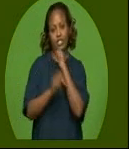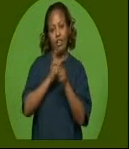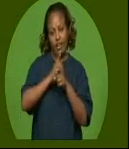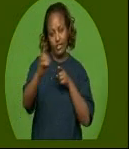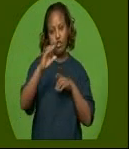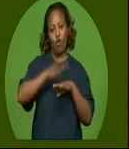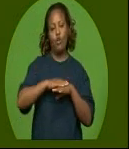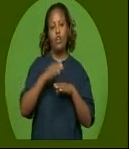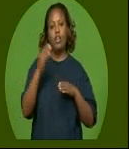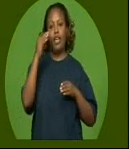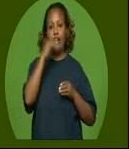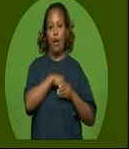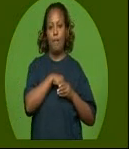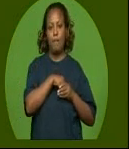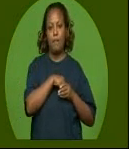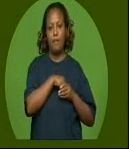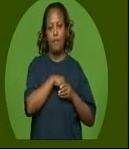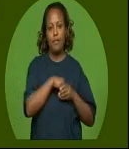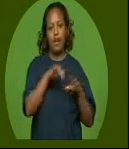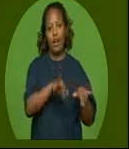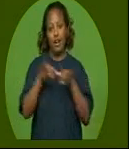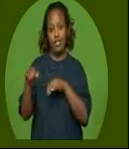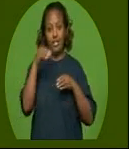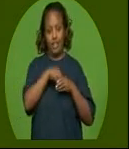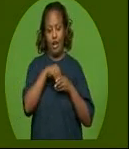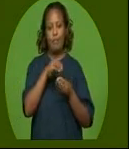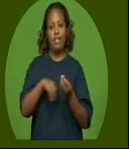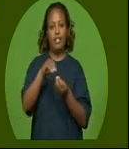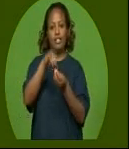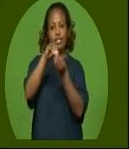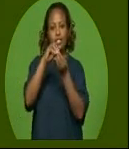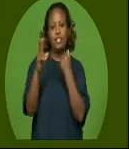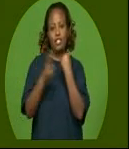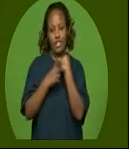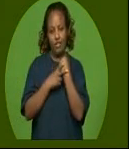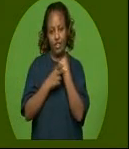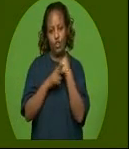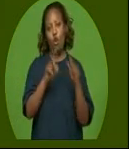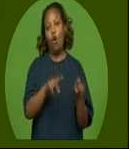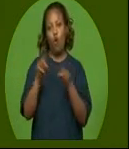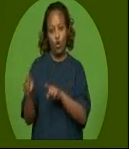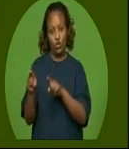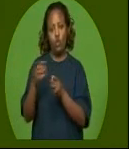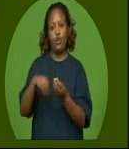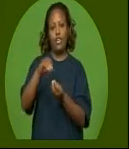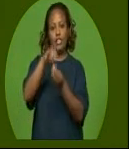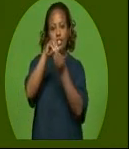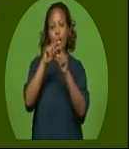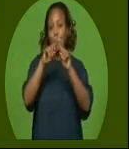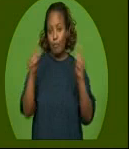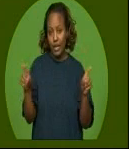depends directly on income. As income increases, savings